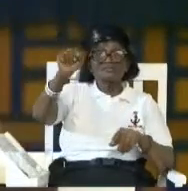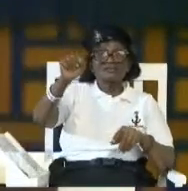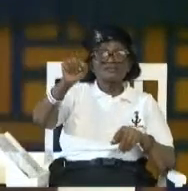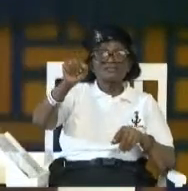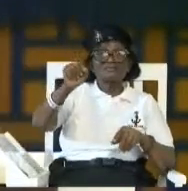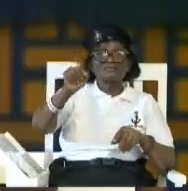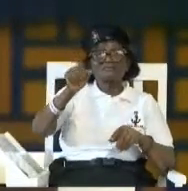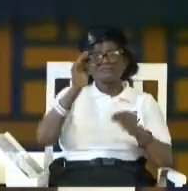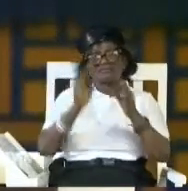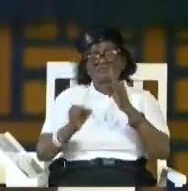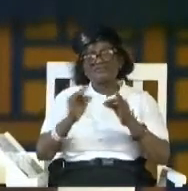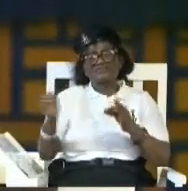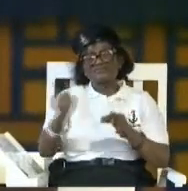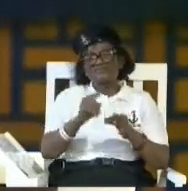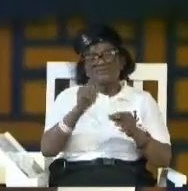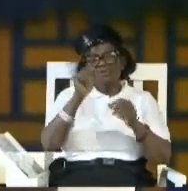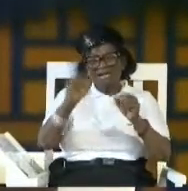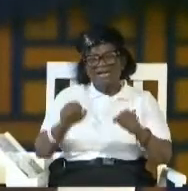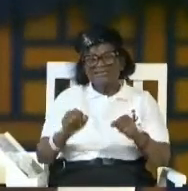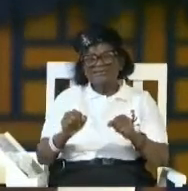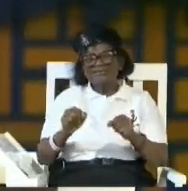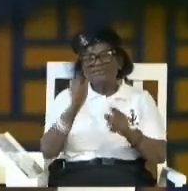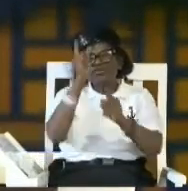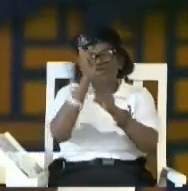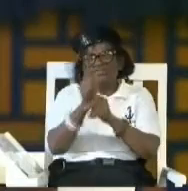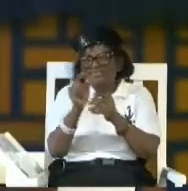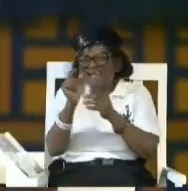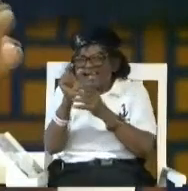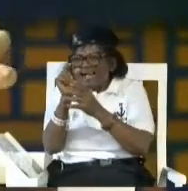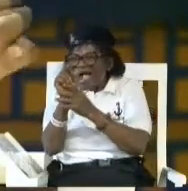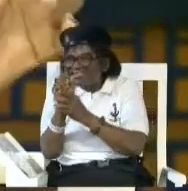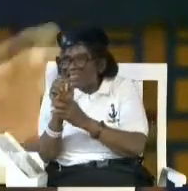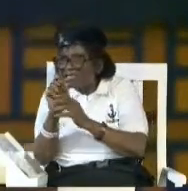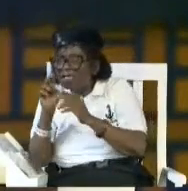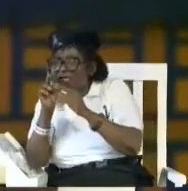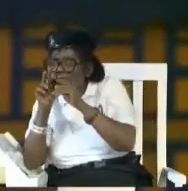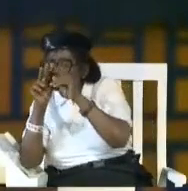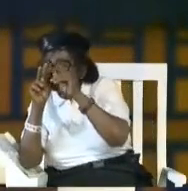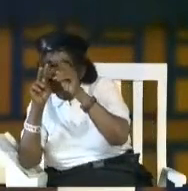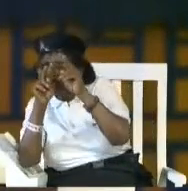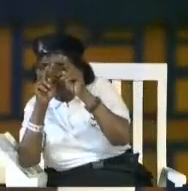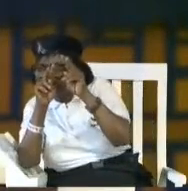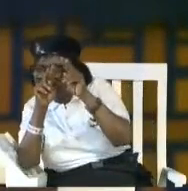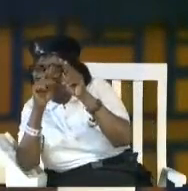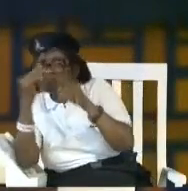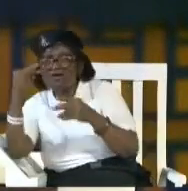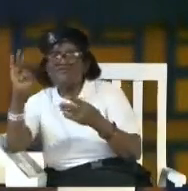if you can just catch a glimpse of heaven,